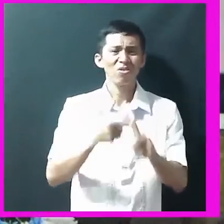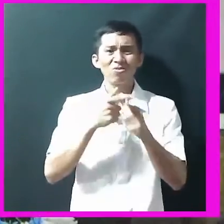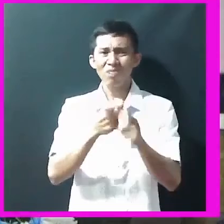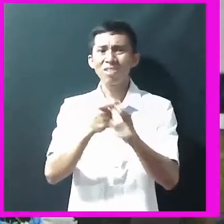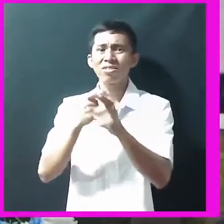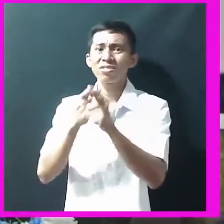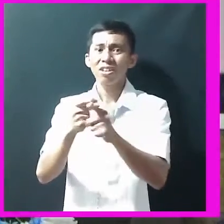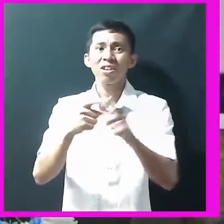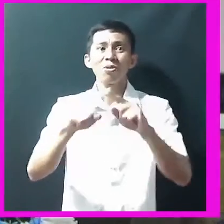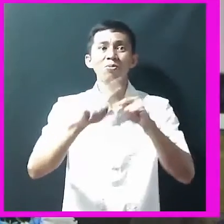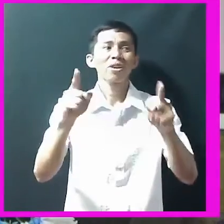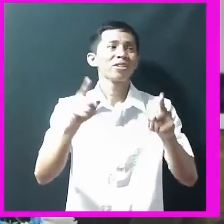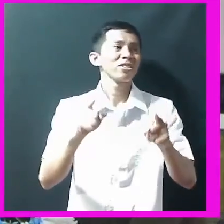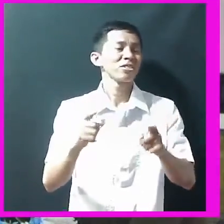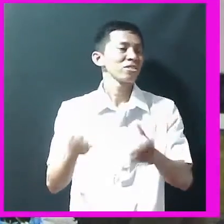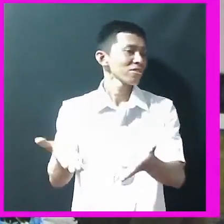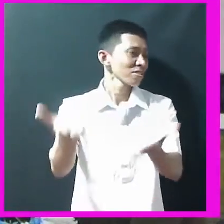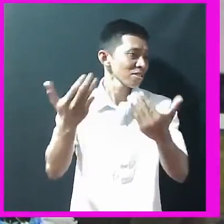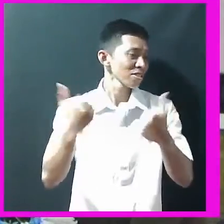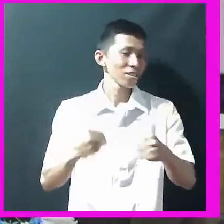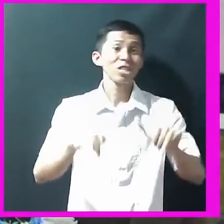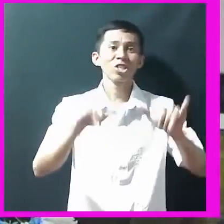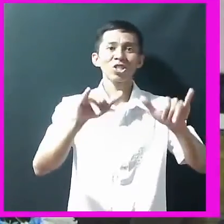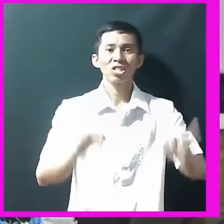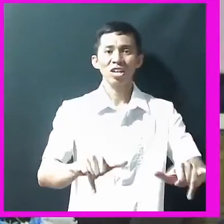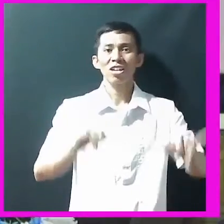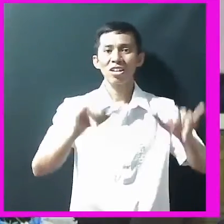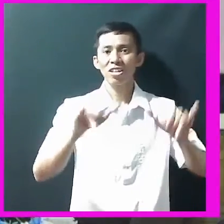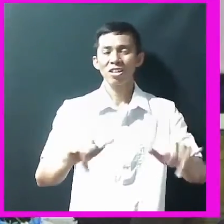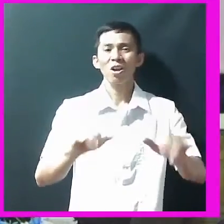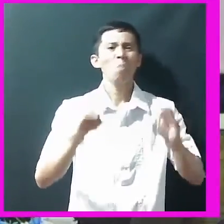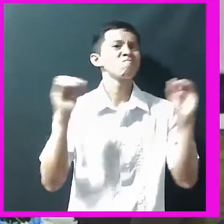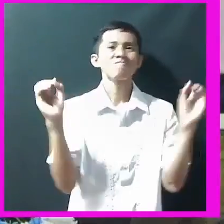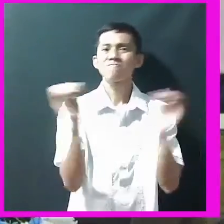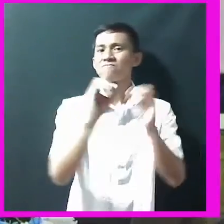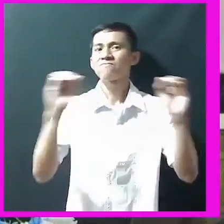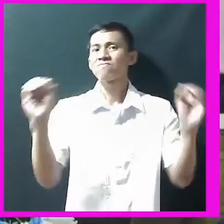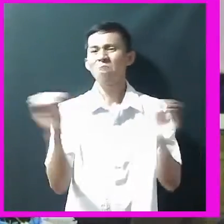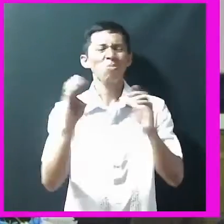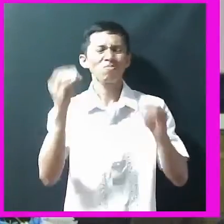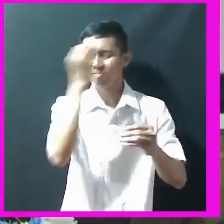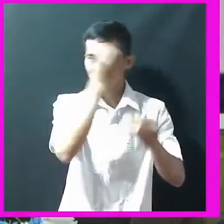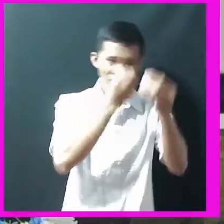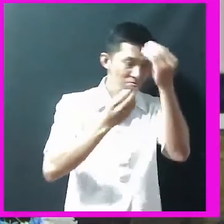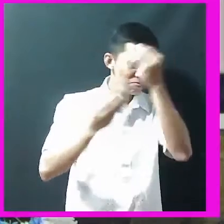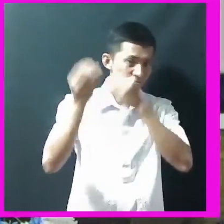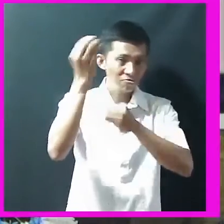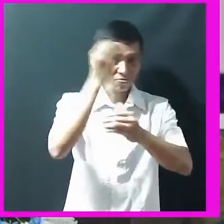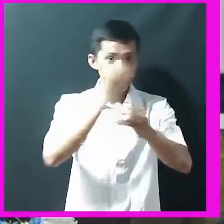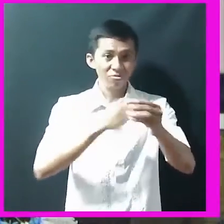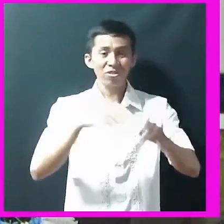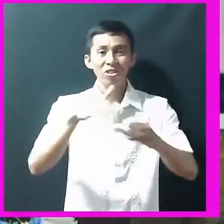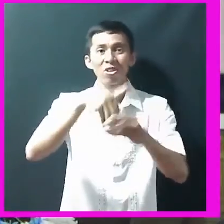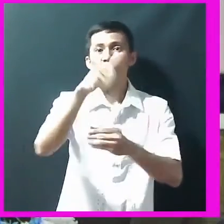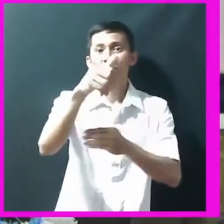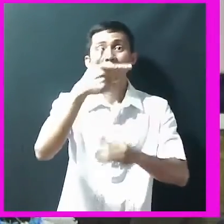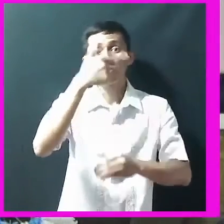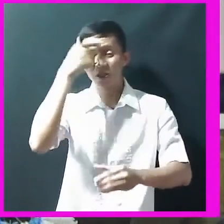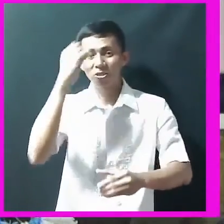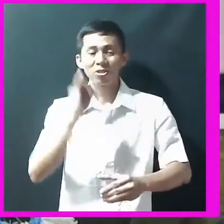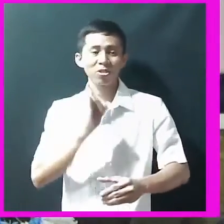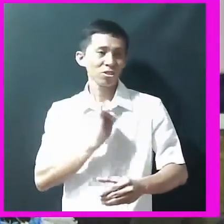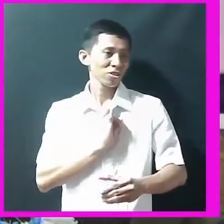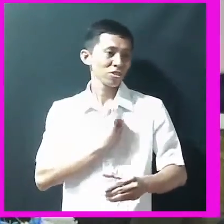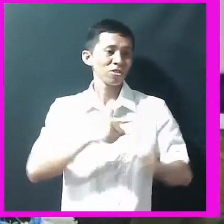will, but I came here to stay. When I fall down, I'm gonna get right up, because I